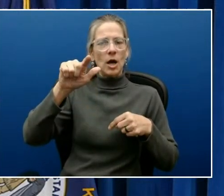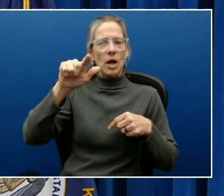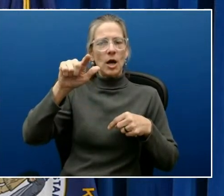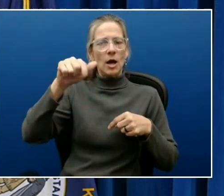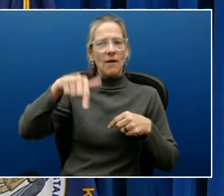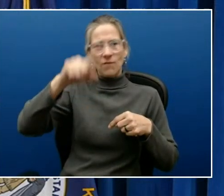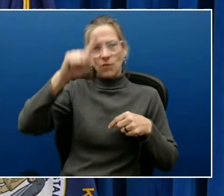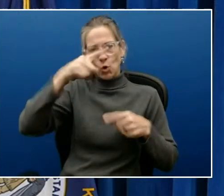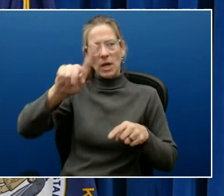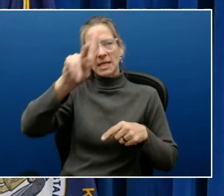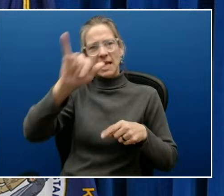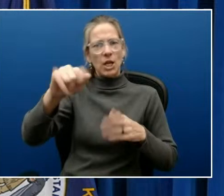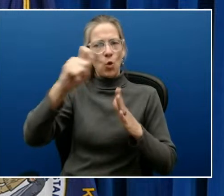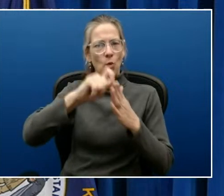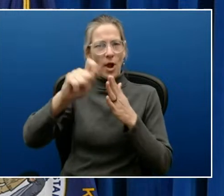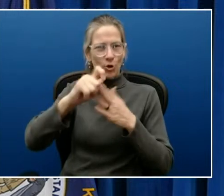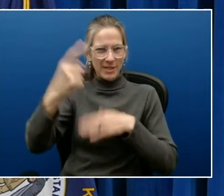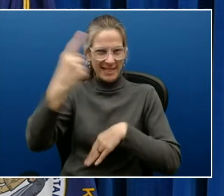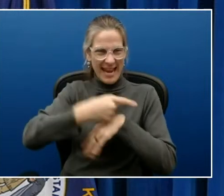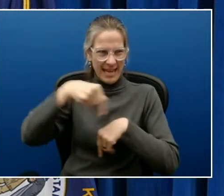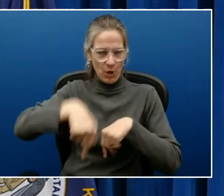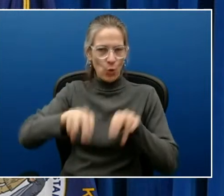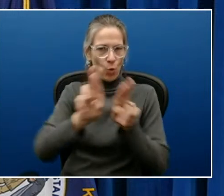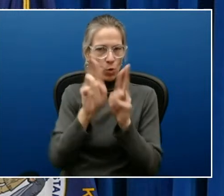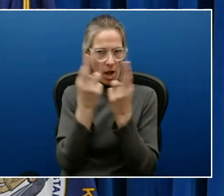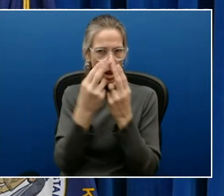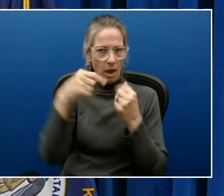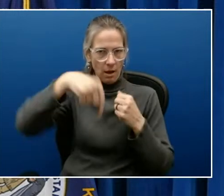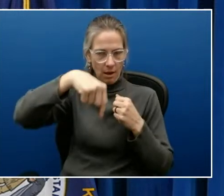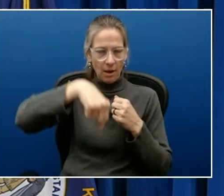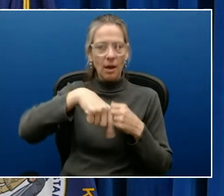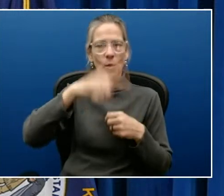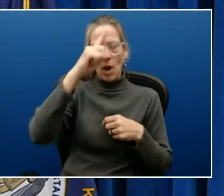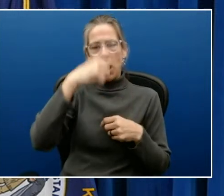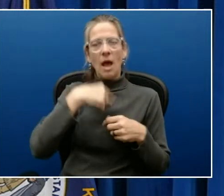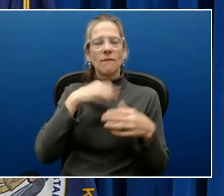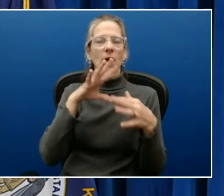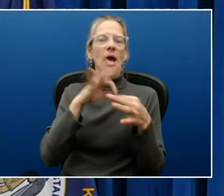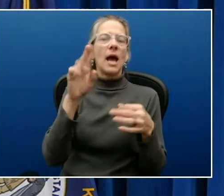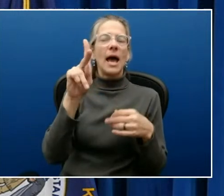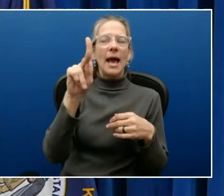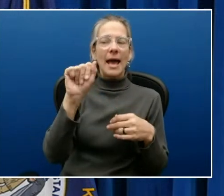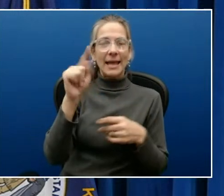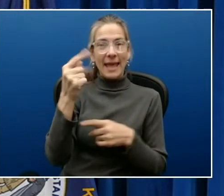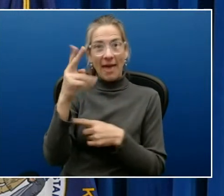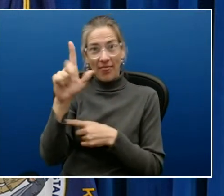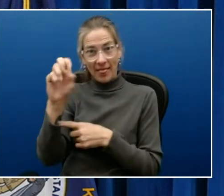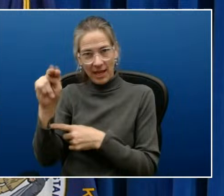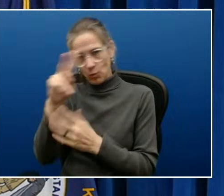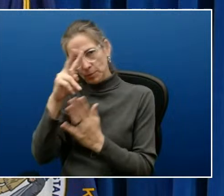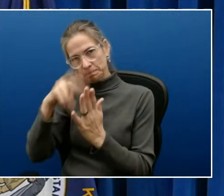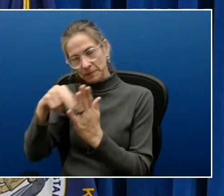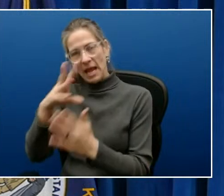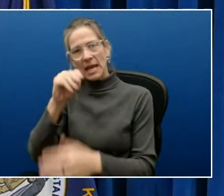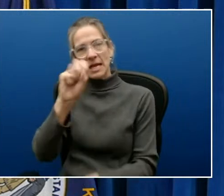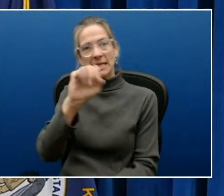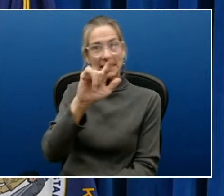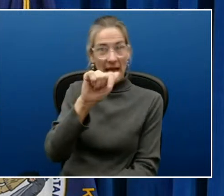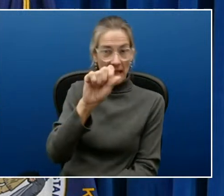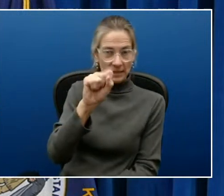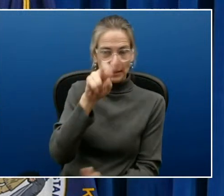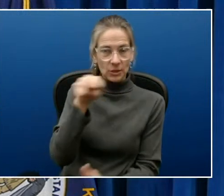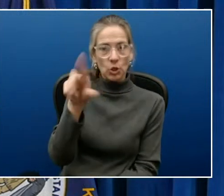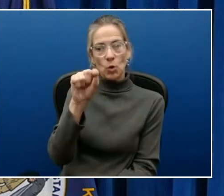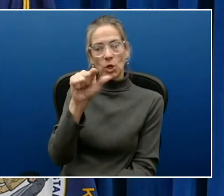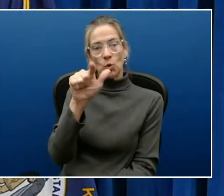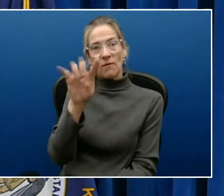Day. The ceremonial event will feature readings from Kathleen and Silas and the 2024 Kentucky